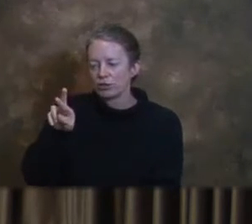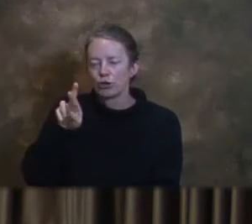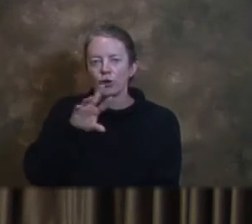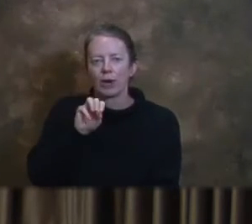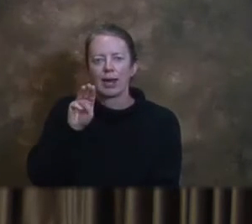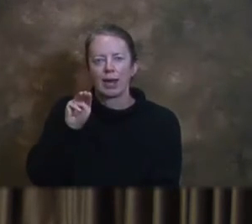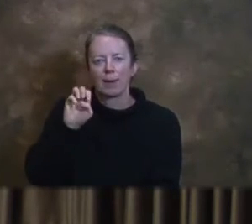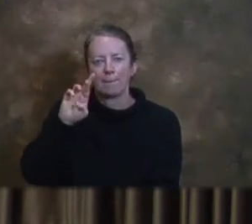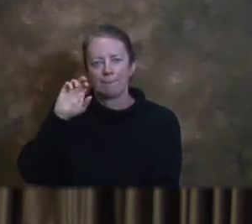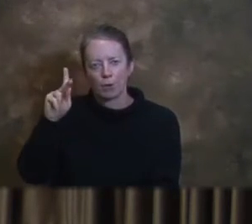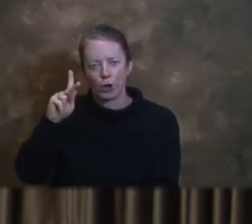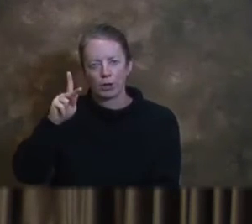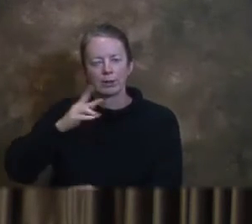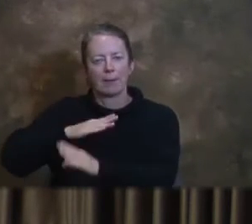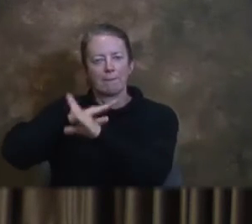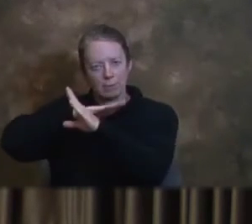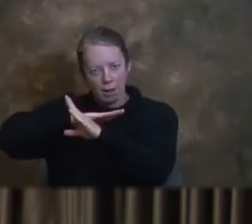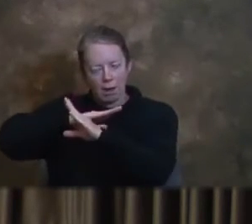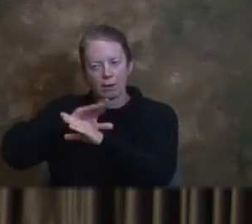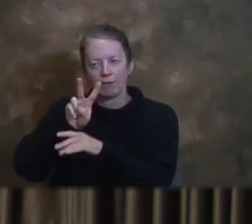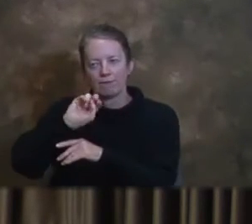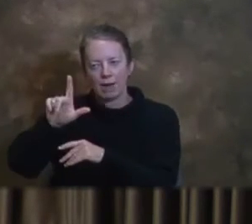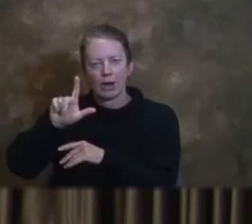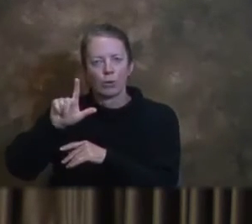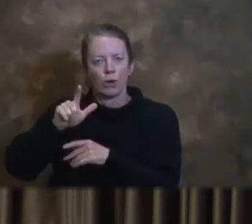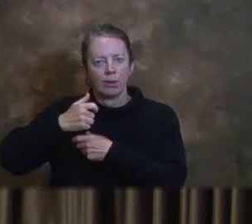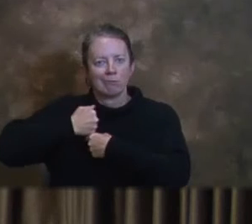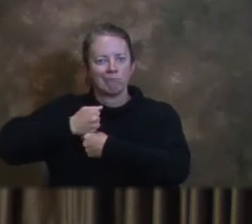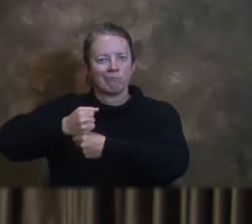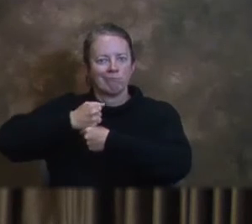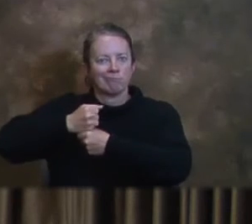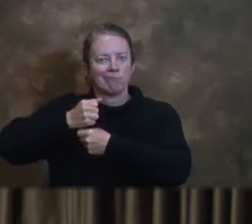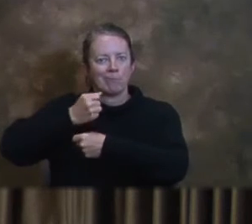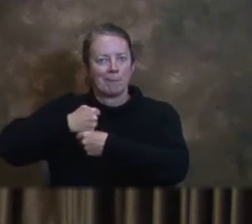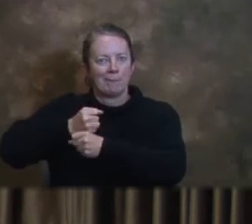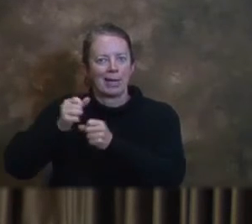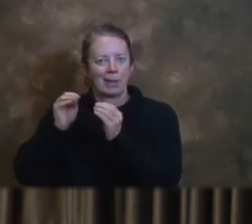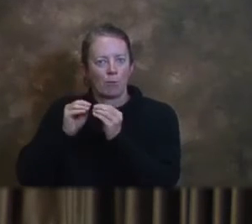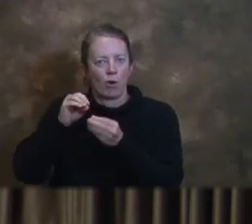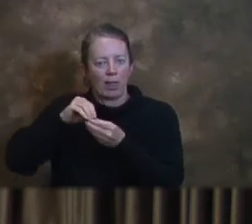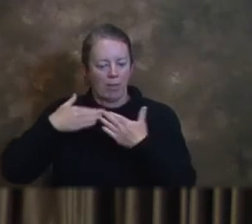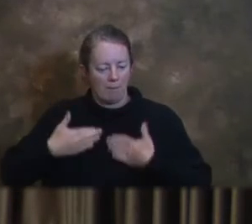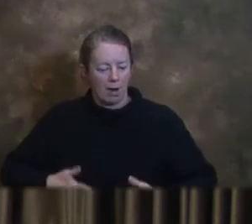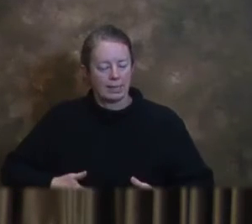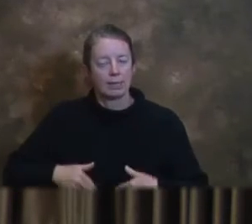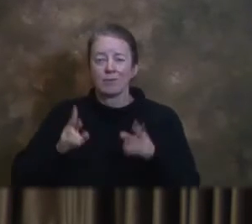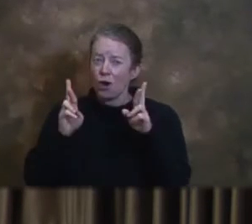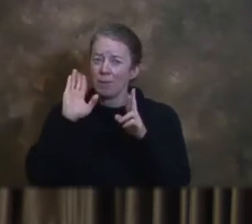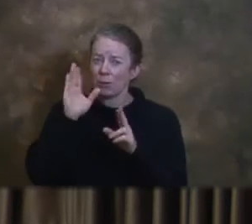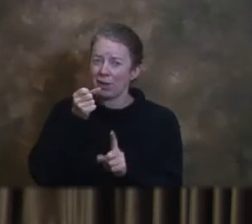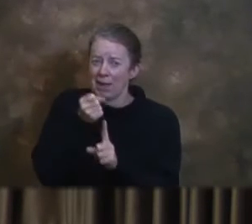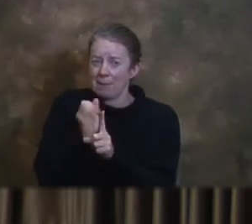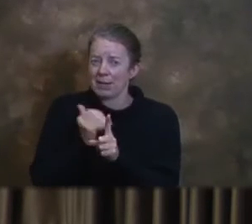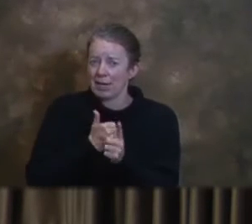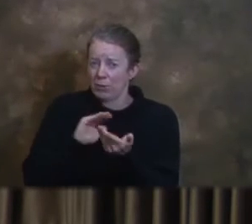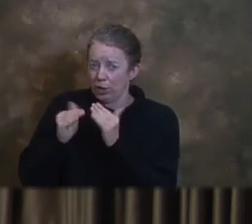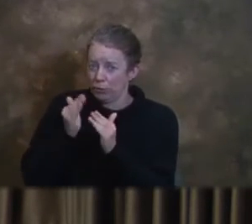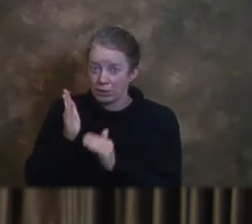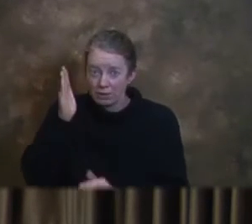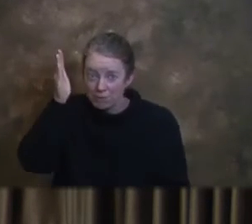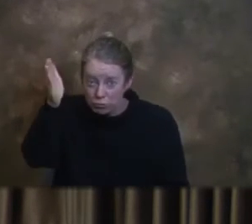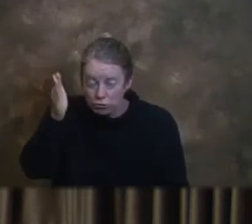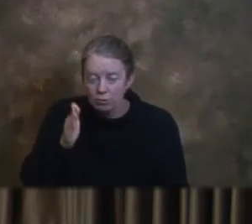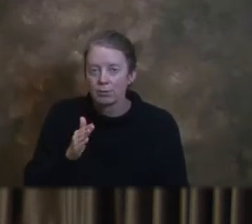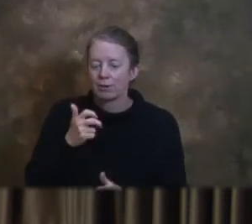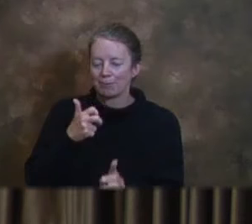viral replication so the virus can't reproduce in your body, will have an impact on our community going forward. The problem is they're just